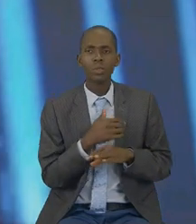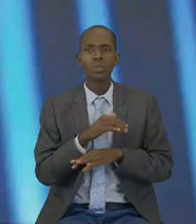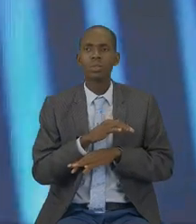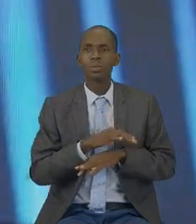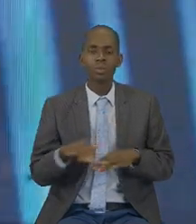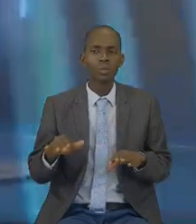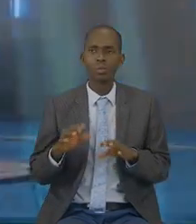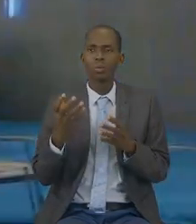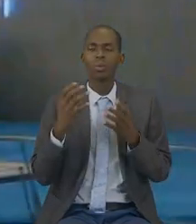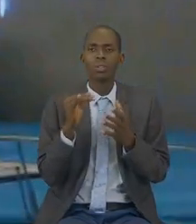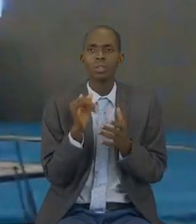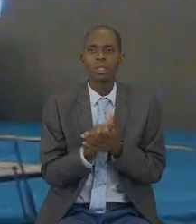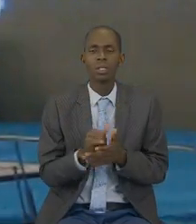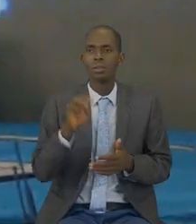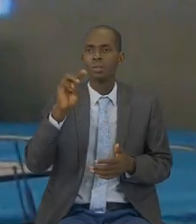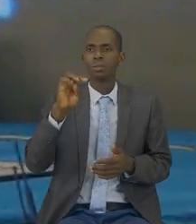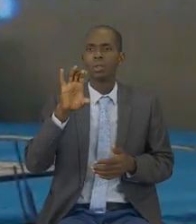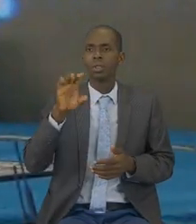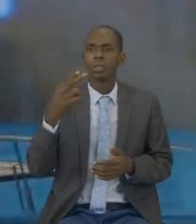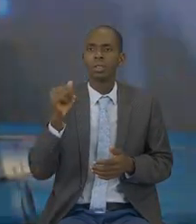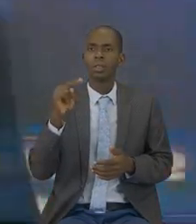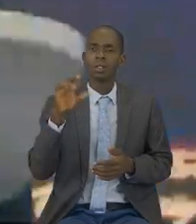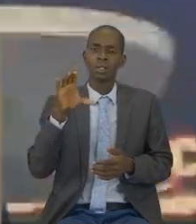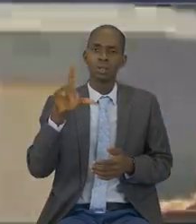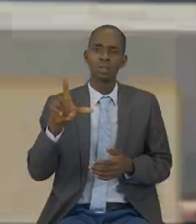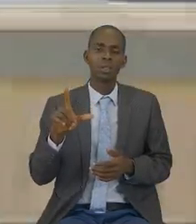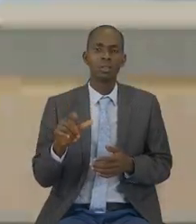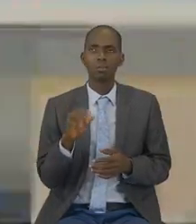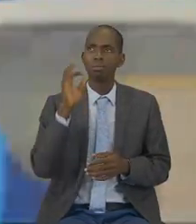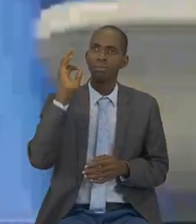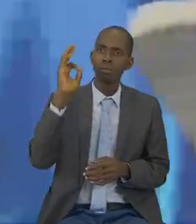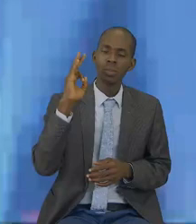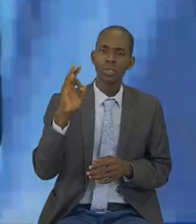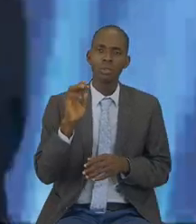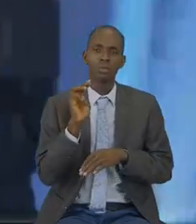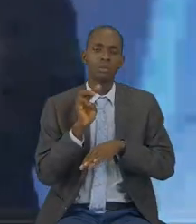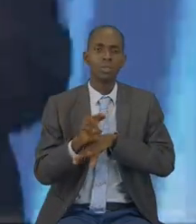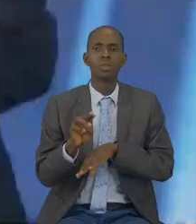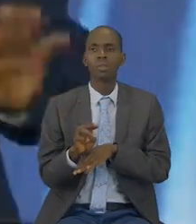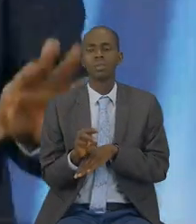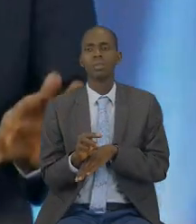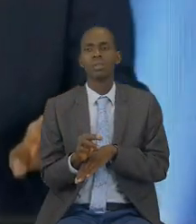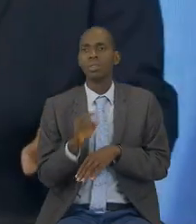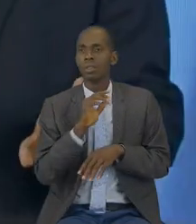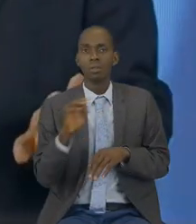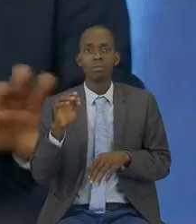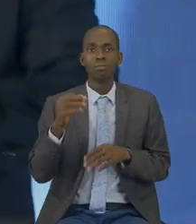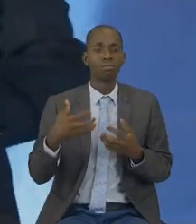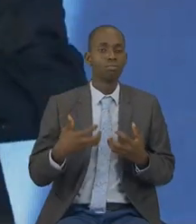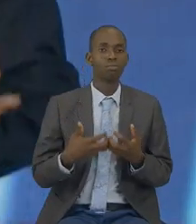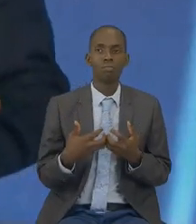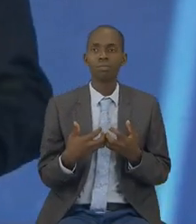a mechanical ministry, a mechanical preaching, a mechanical praying, a